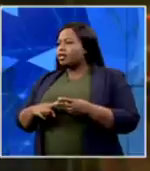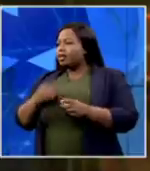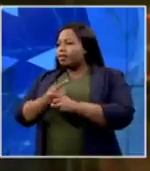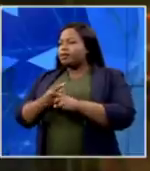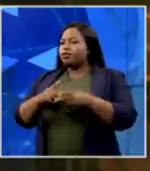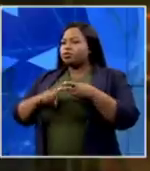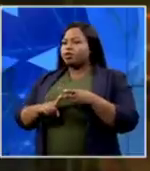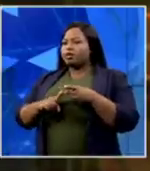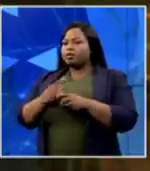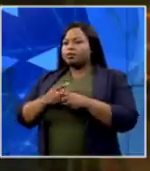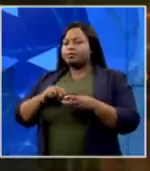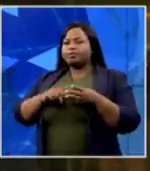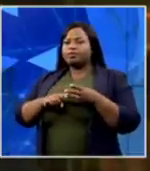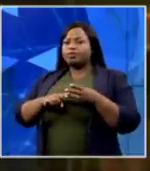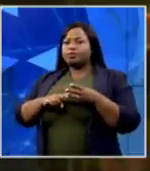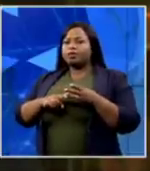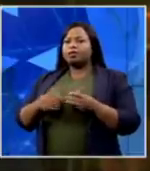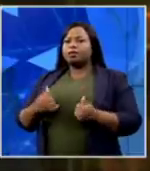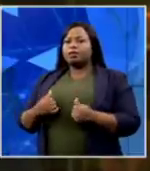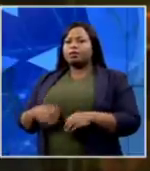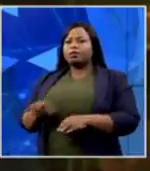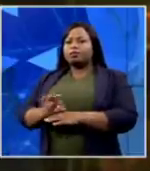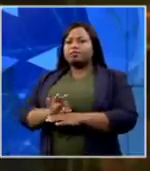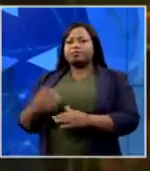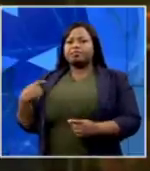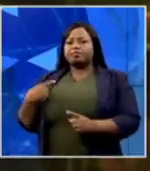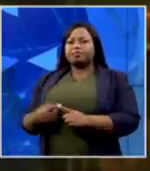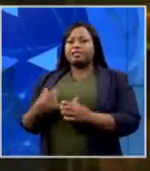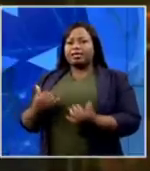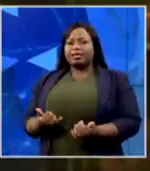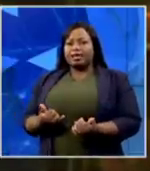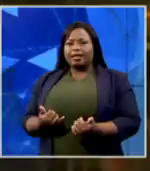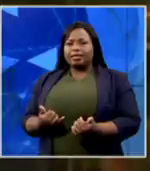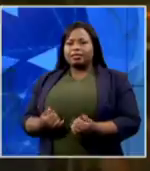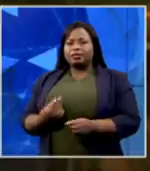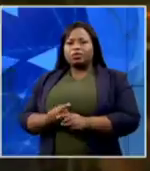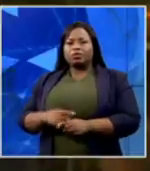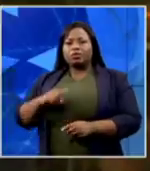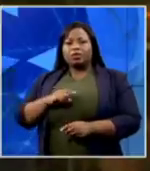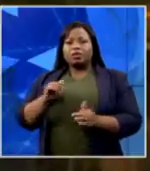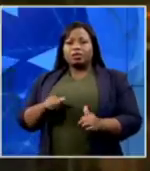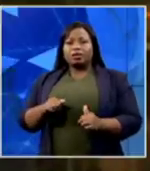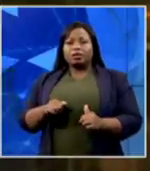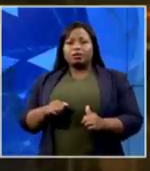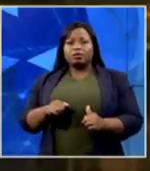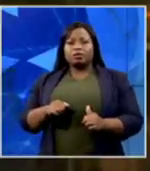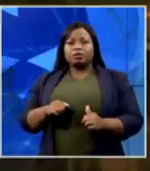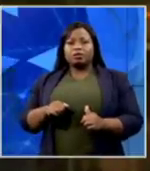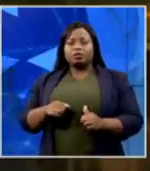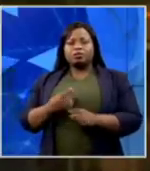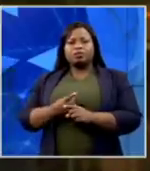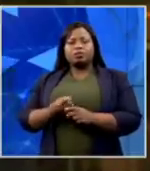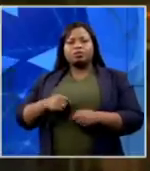also to the Western Cape government, who have made this operation incredibly smooth and efficient and a pleasant experience for passengers going home in very